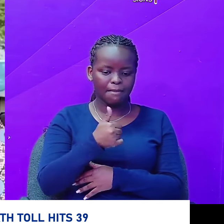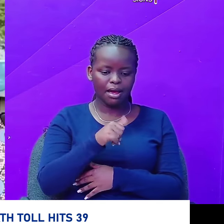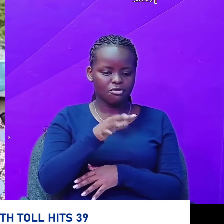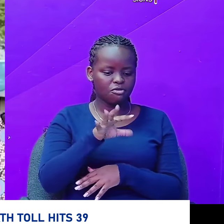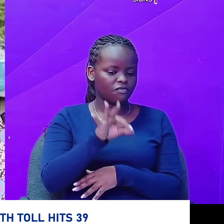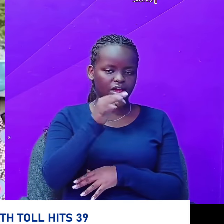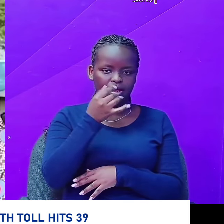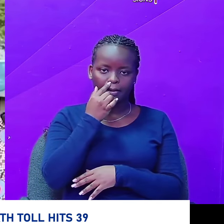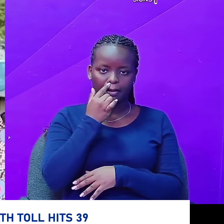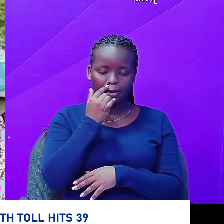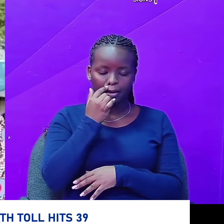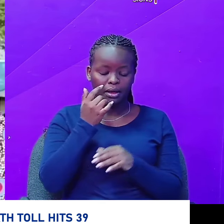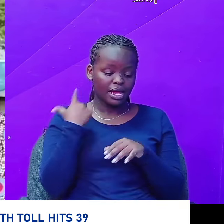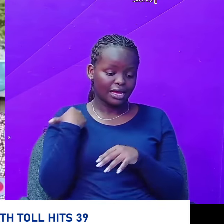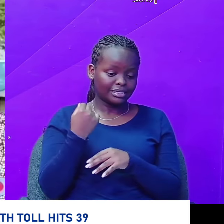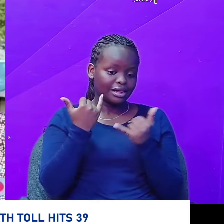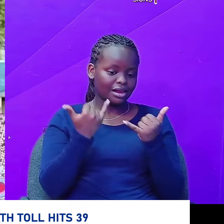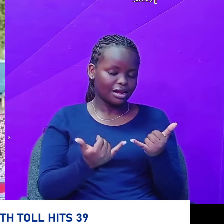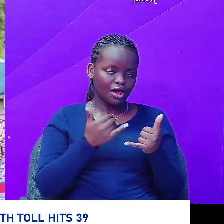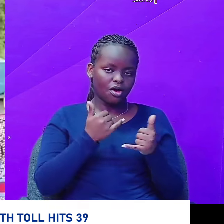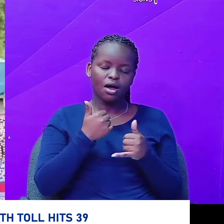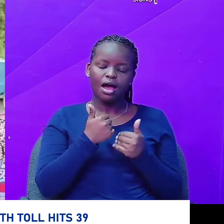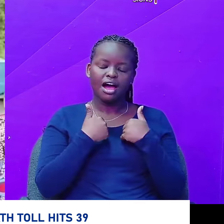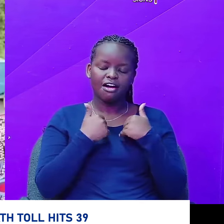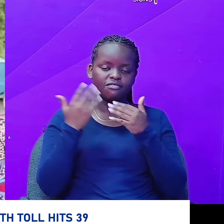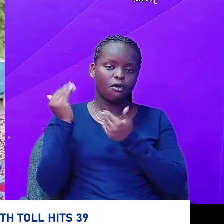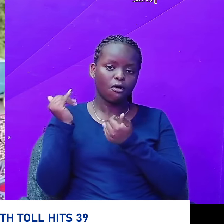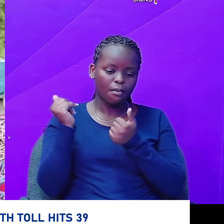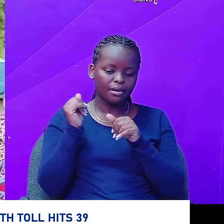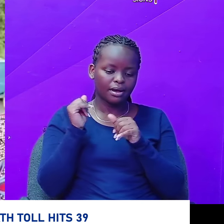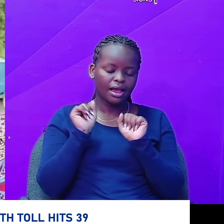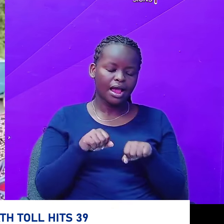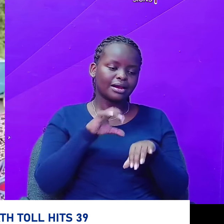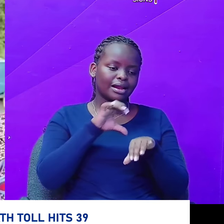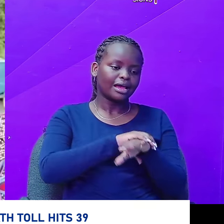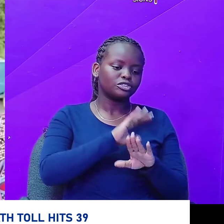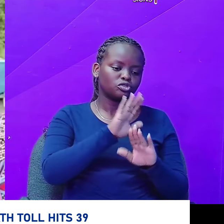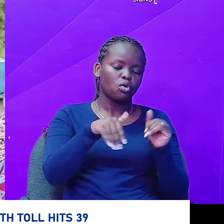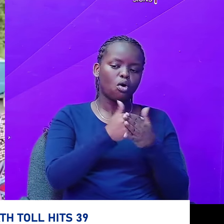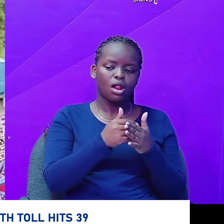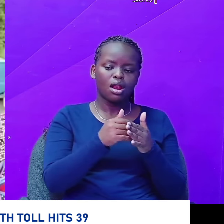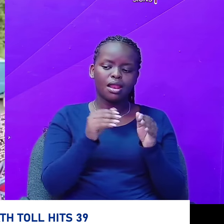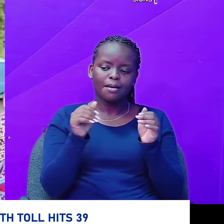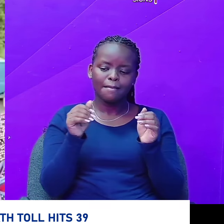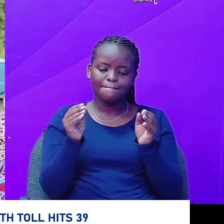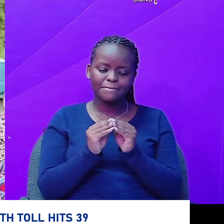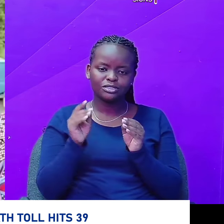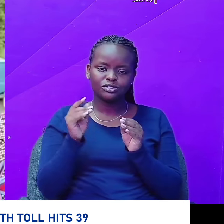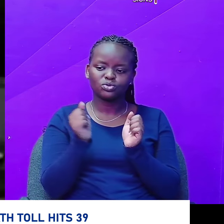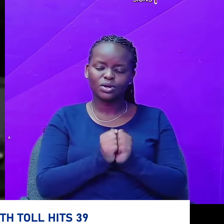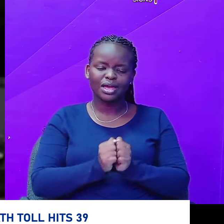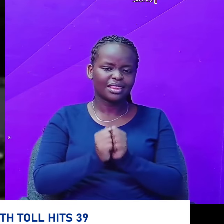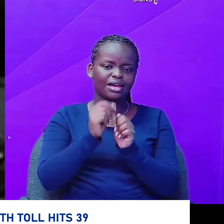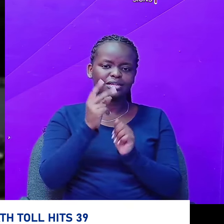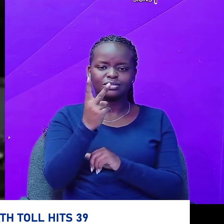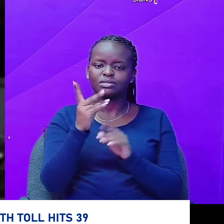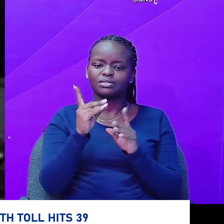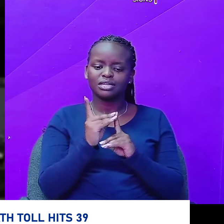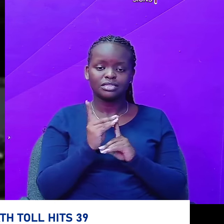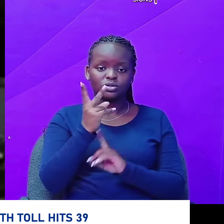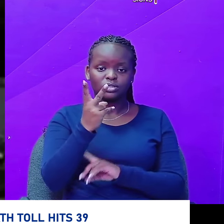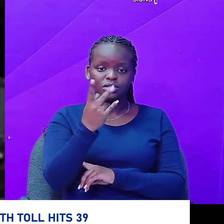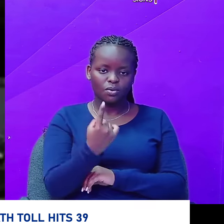Na mpaka saa hizi tuko na matumaini tutapata hao wote na tutawashika pamoja tarehe 21 wote. Tunaendelea